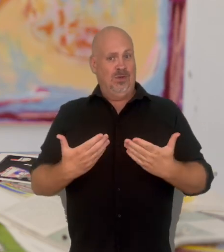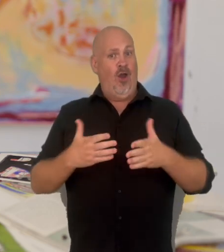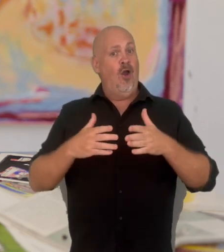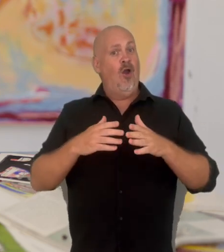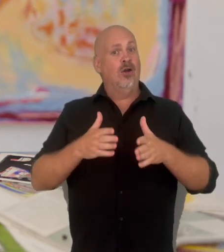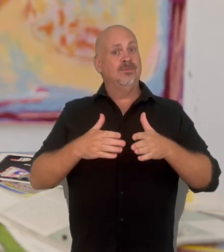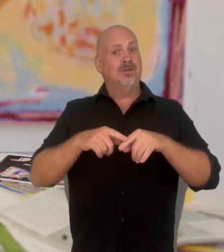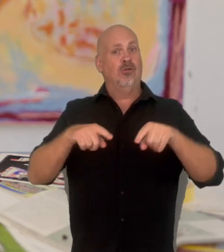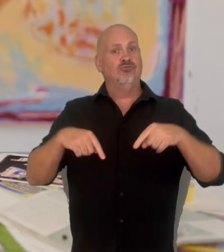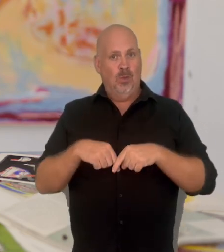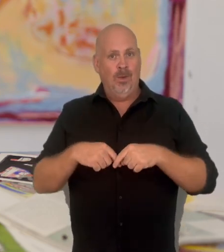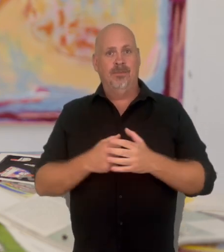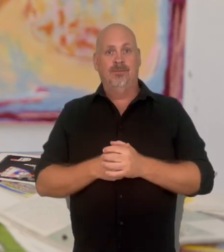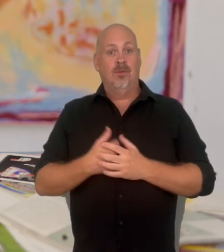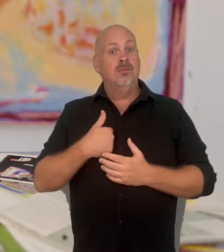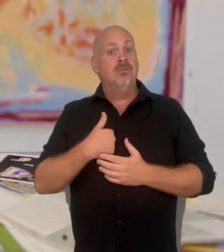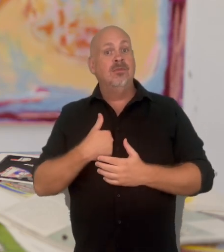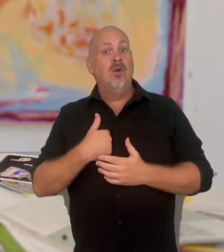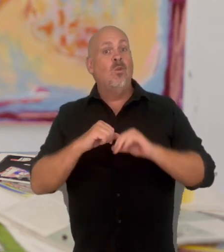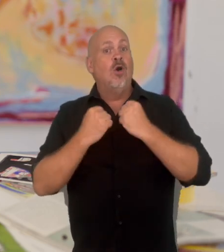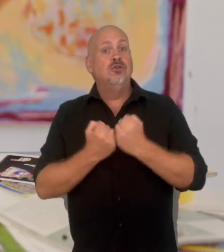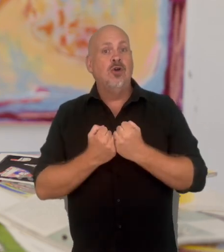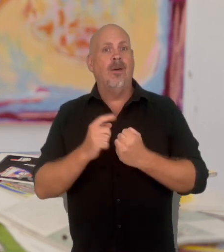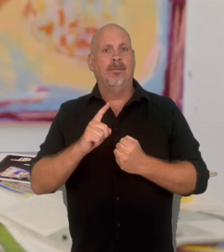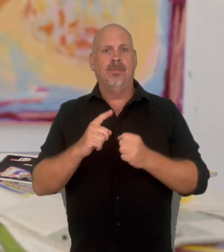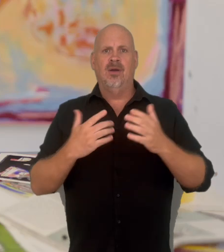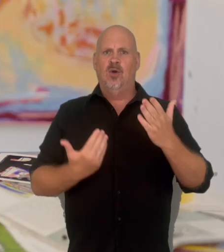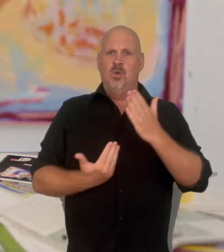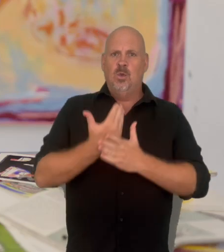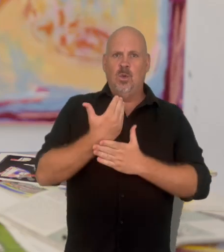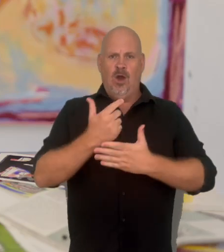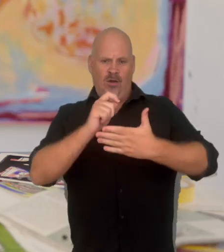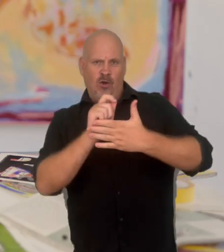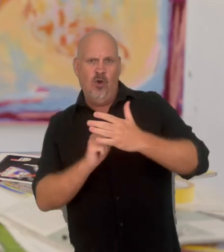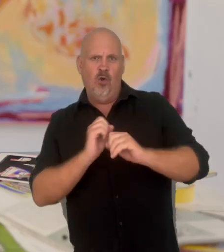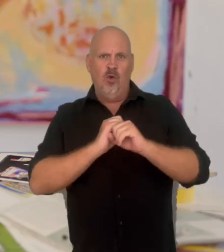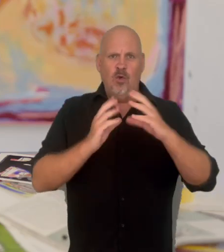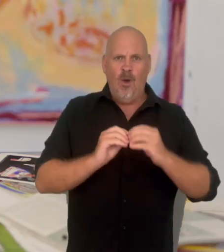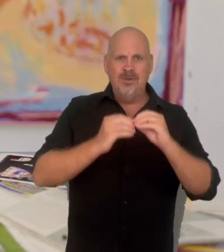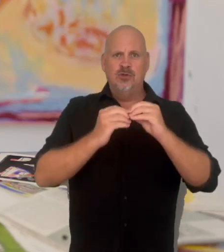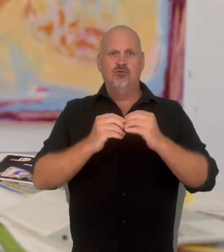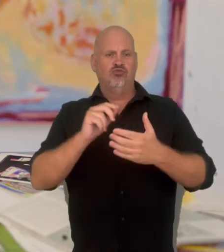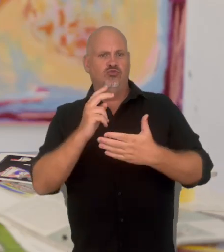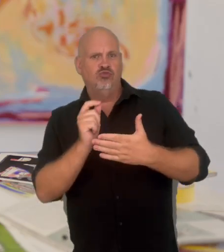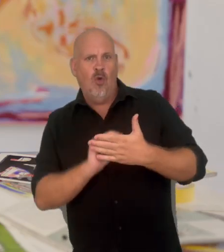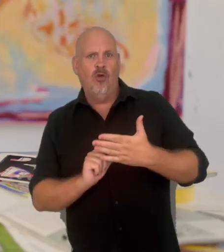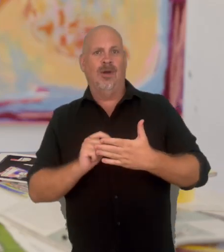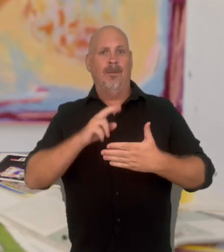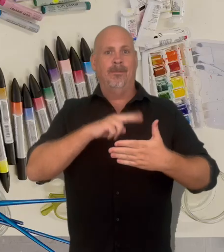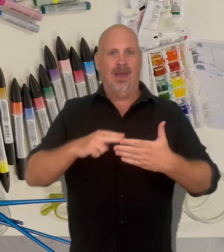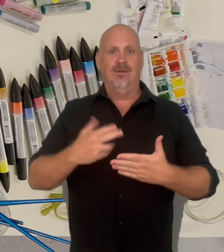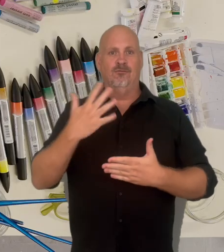do a workshop on making new compositions and drawings and paintings from found imagery.